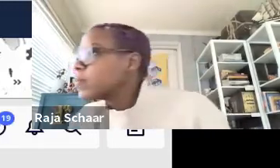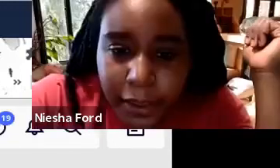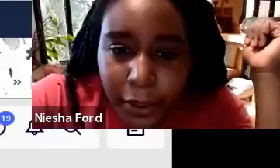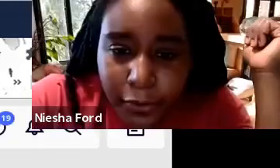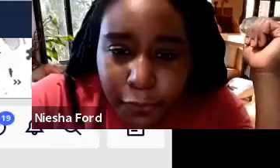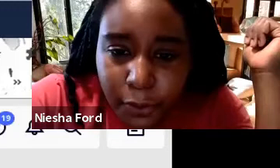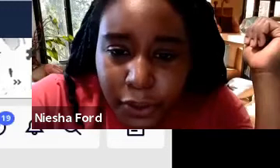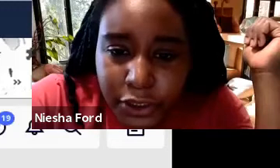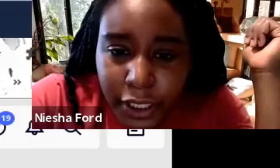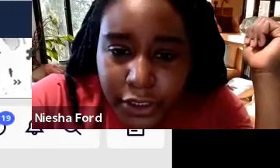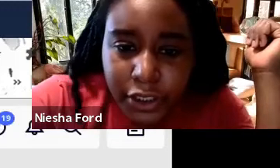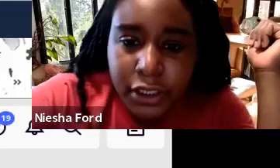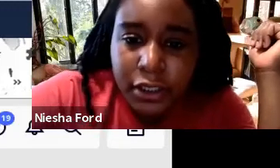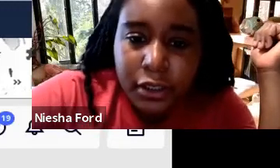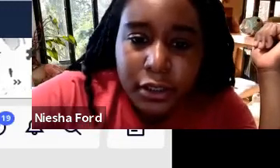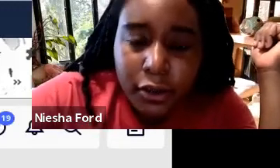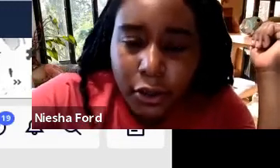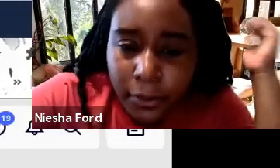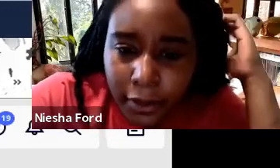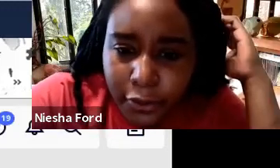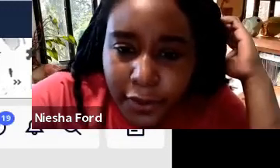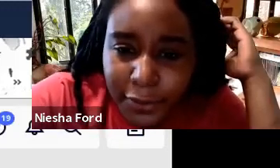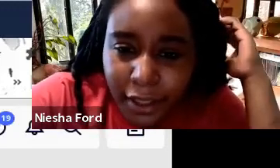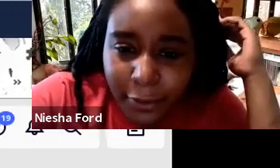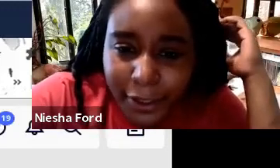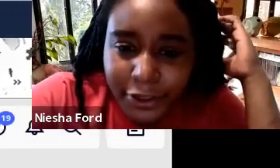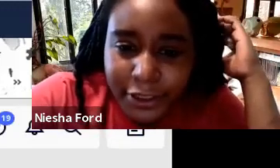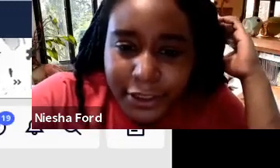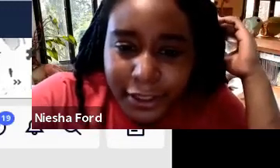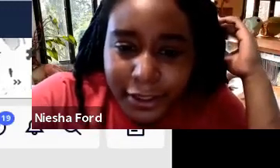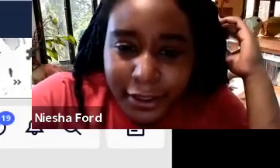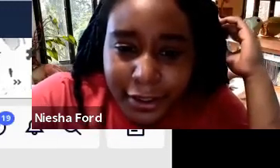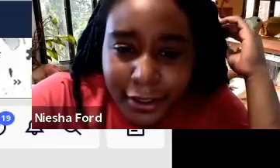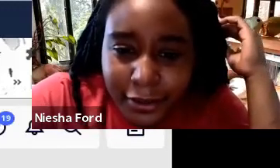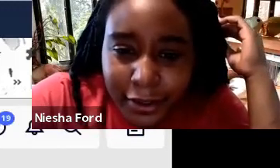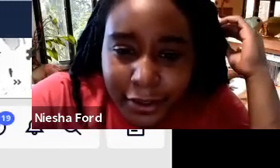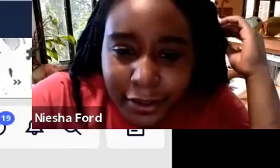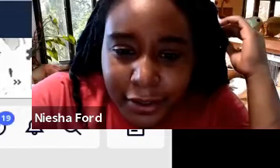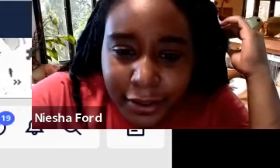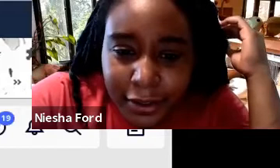I see something about affordable education, or I don't know if that was a comment or just a,